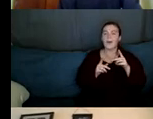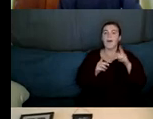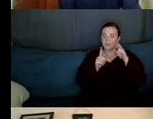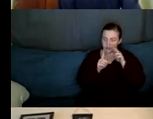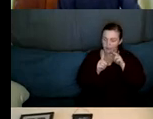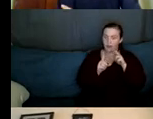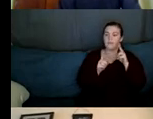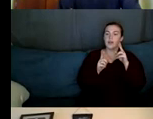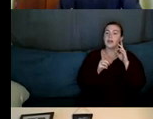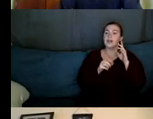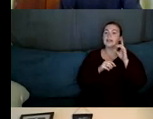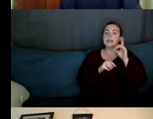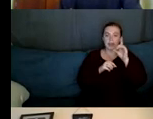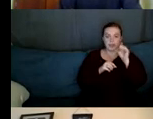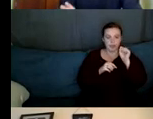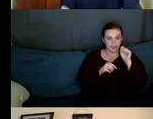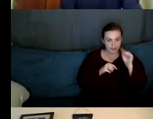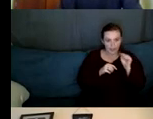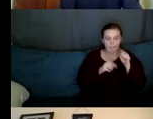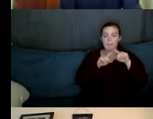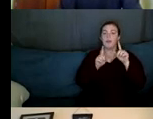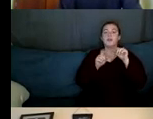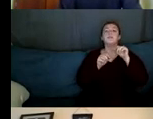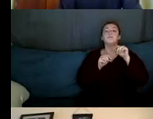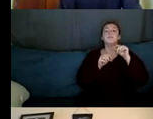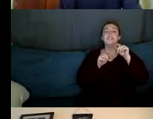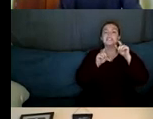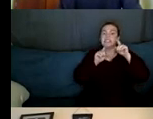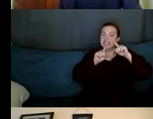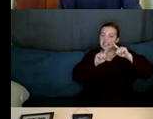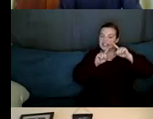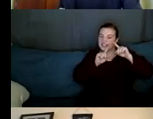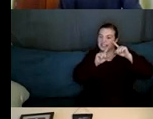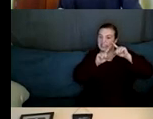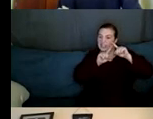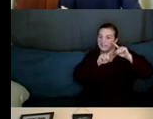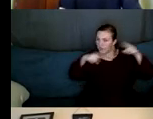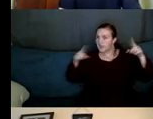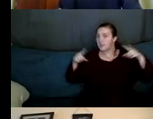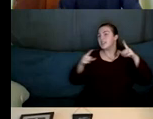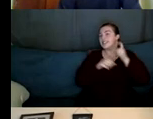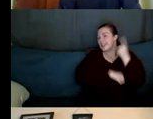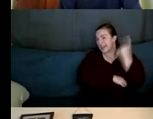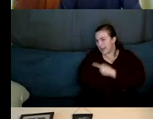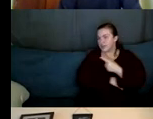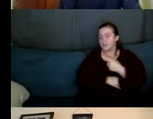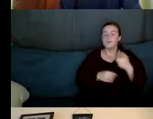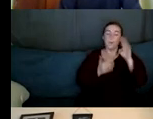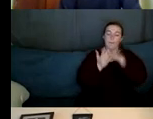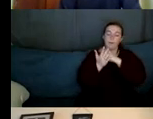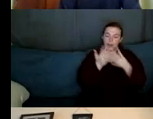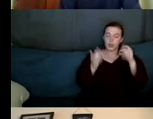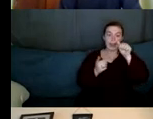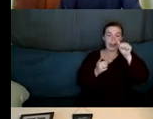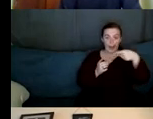So I'm going to show you a scheduling app. And that sort of thing is a great way to make sure